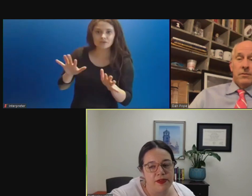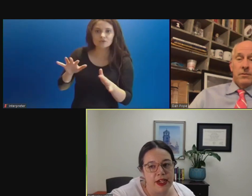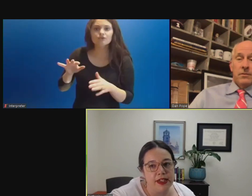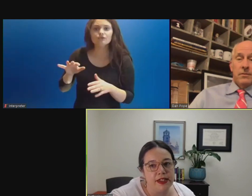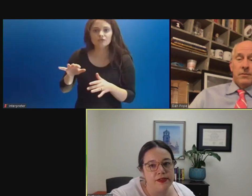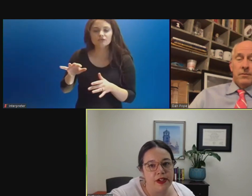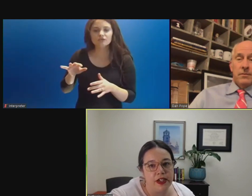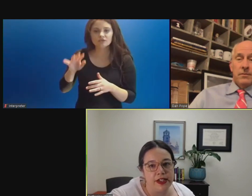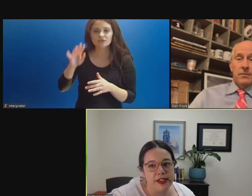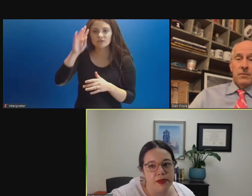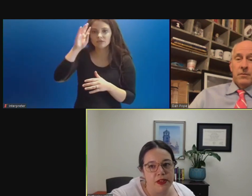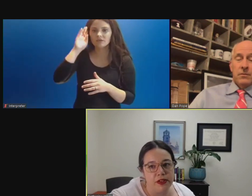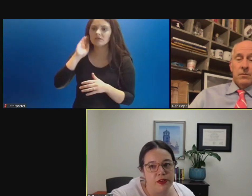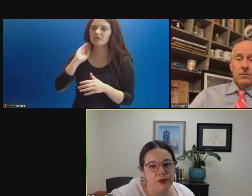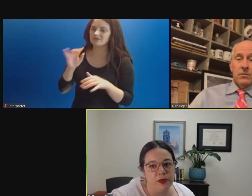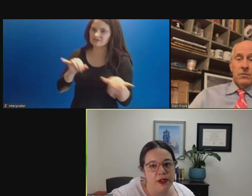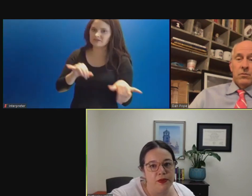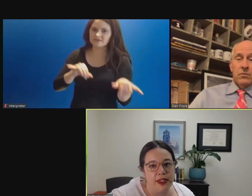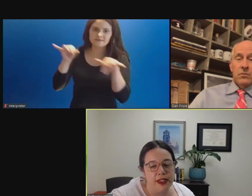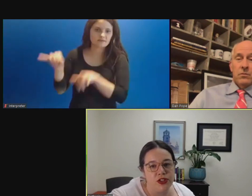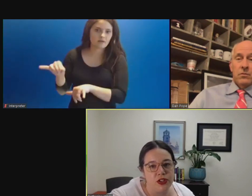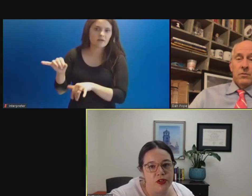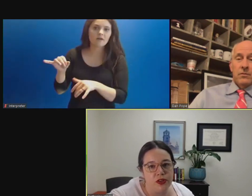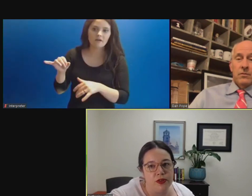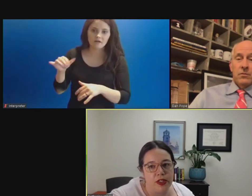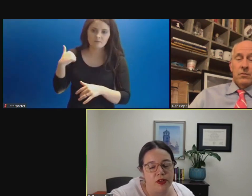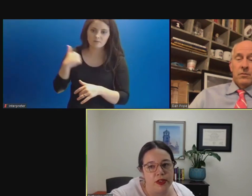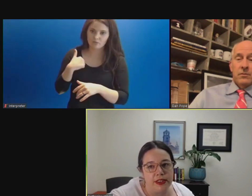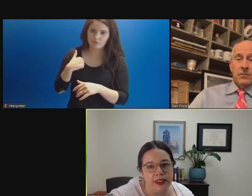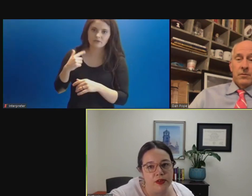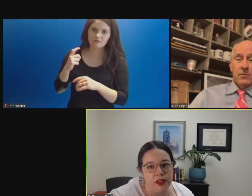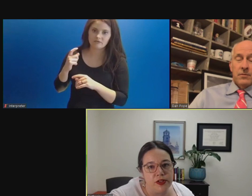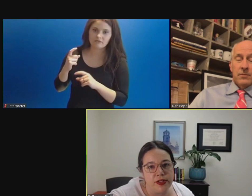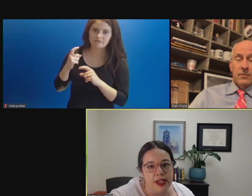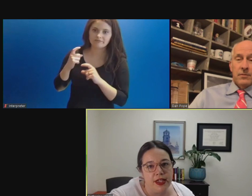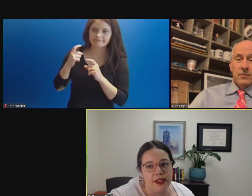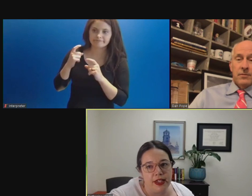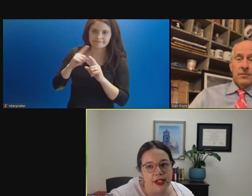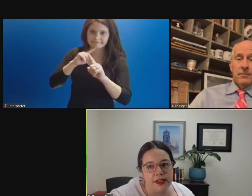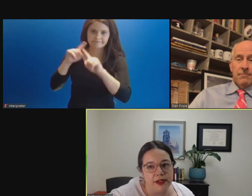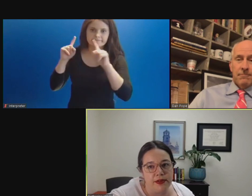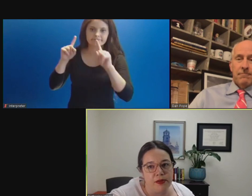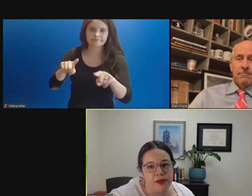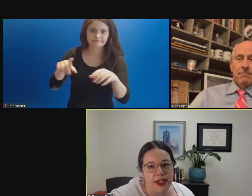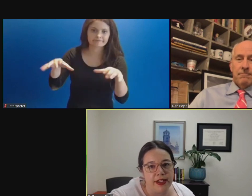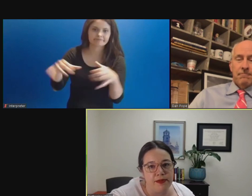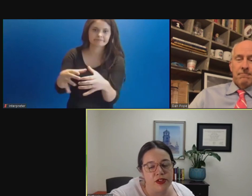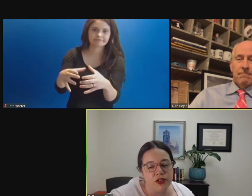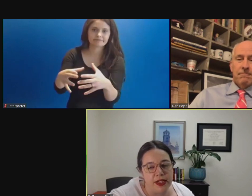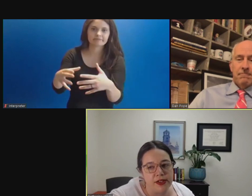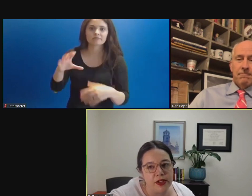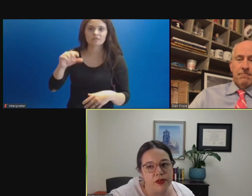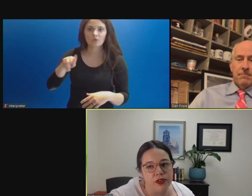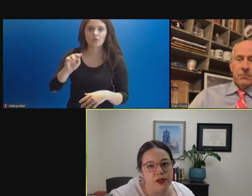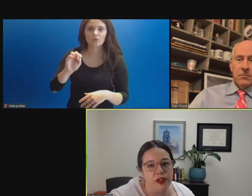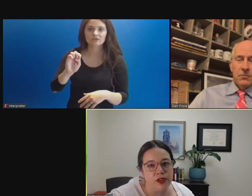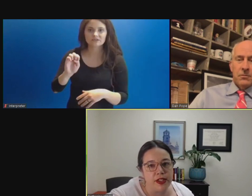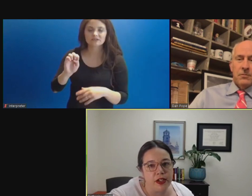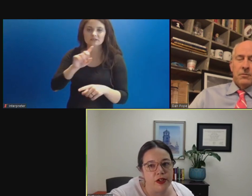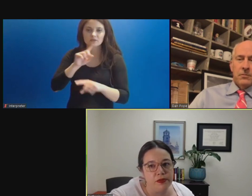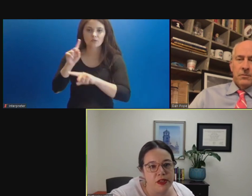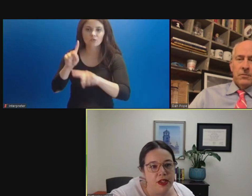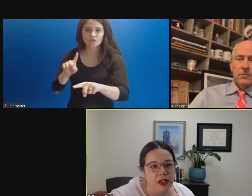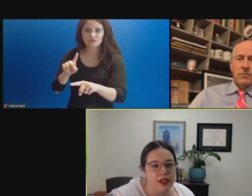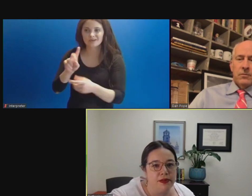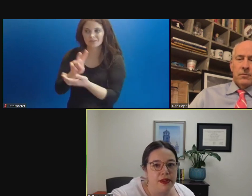that was provided is very similar to what we issued through our quarantine orders and the guidance that we were providing about 2 weeks ago to our